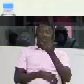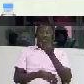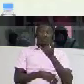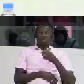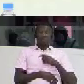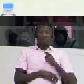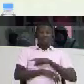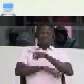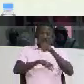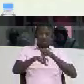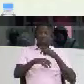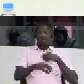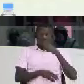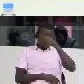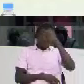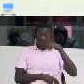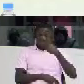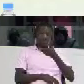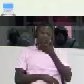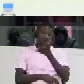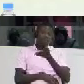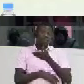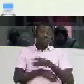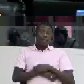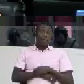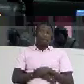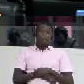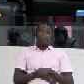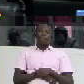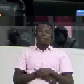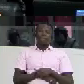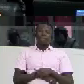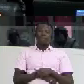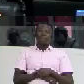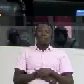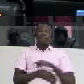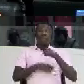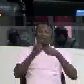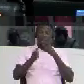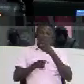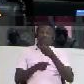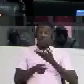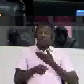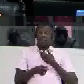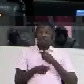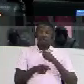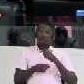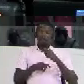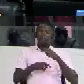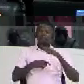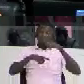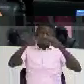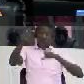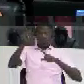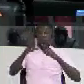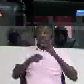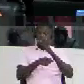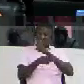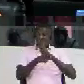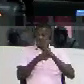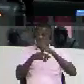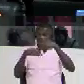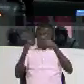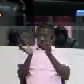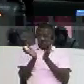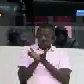Yes, that was where I worked from. After you occupied the position of security corps,